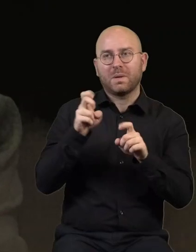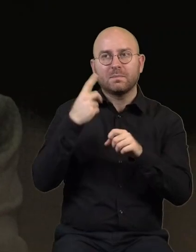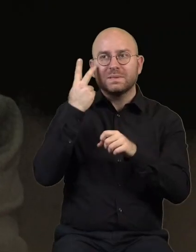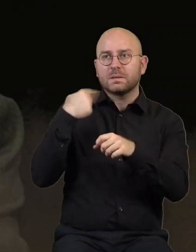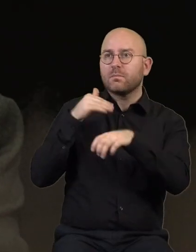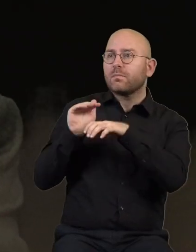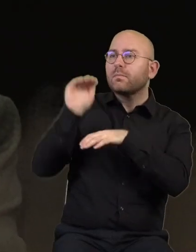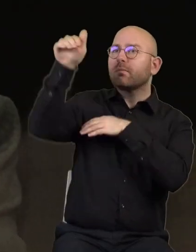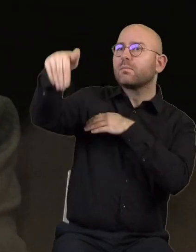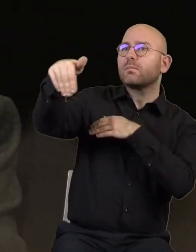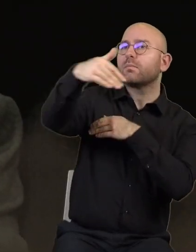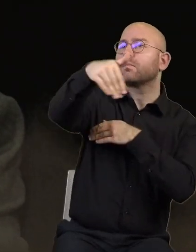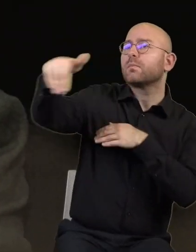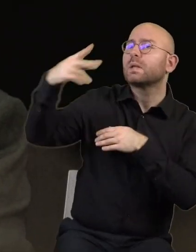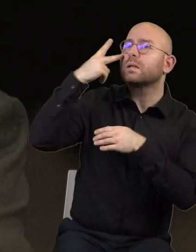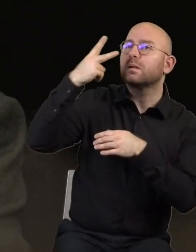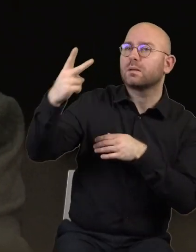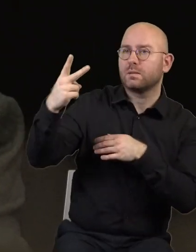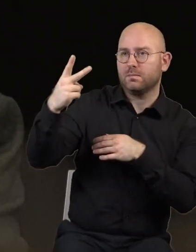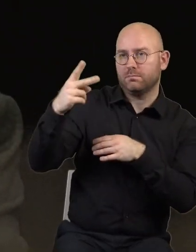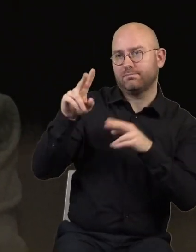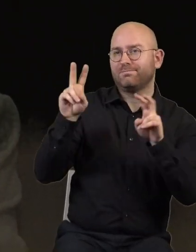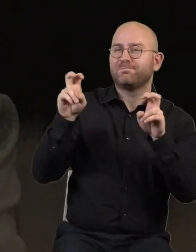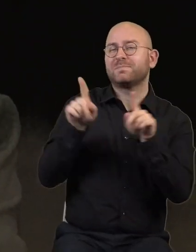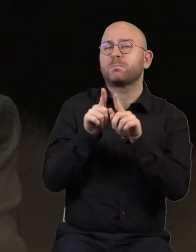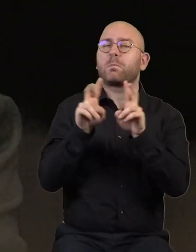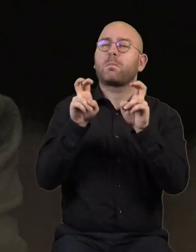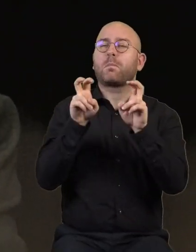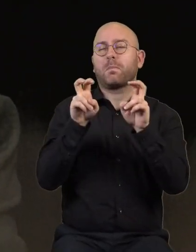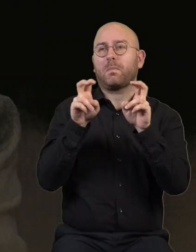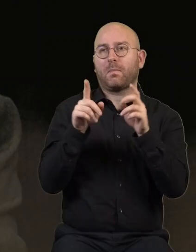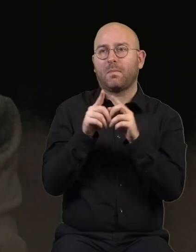this outer layer, which is effectively, you know, the final, let's say, more